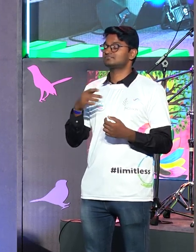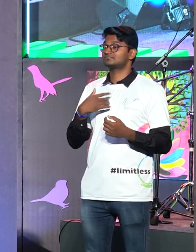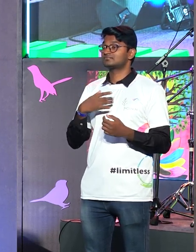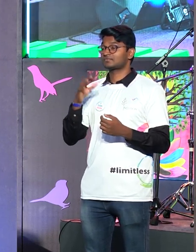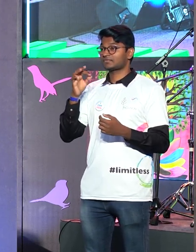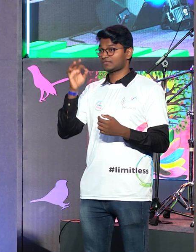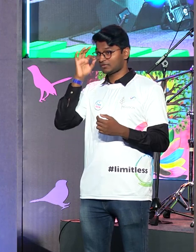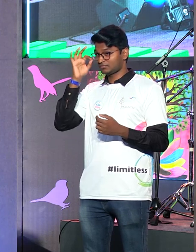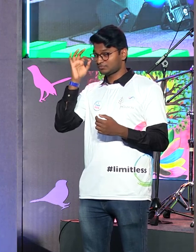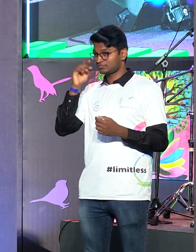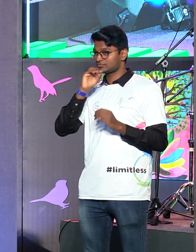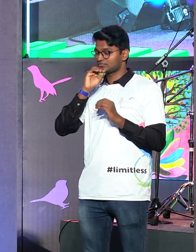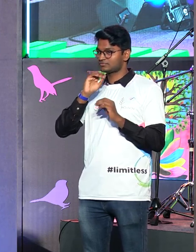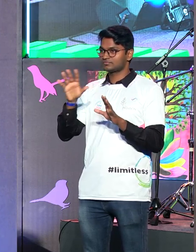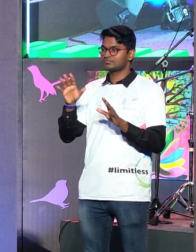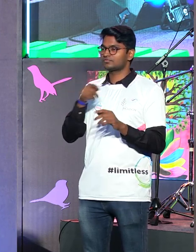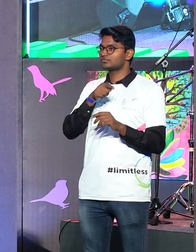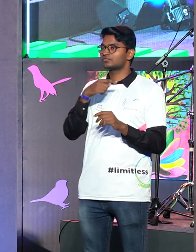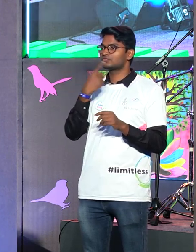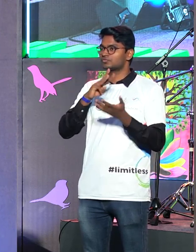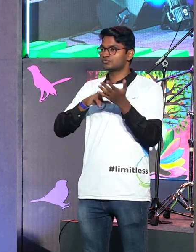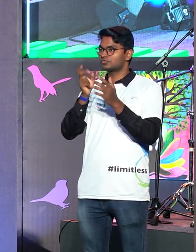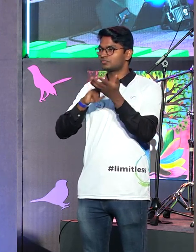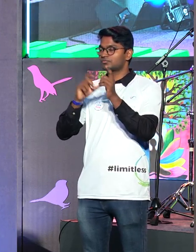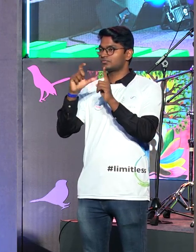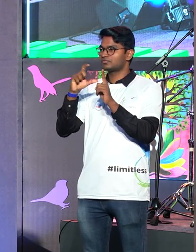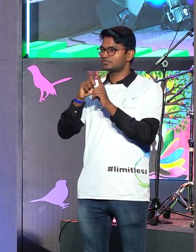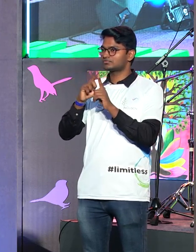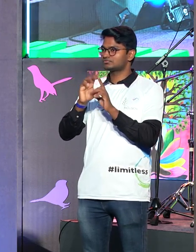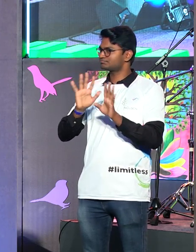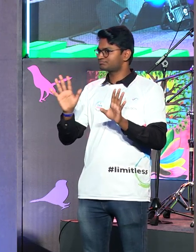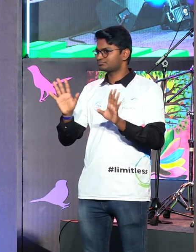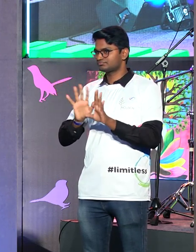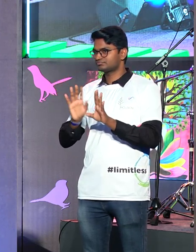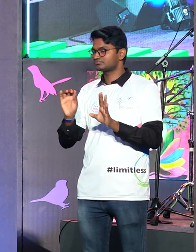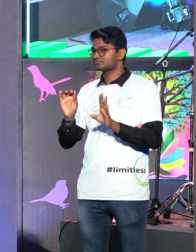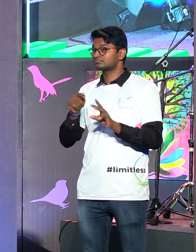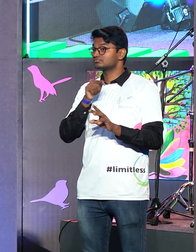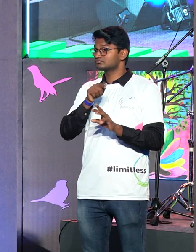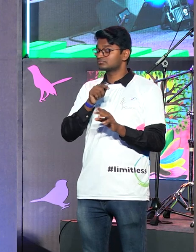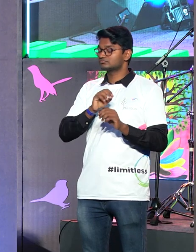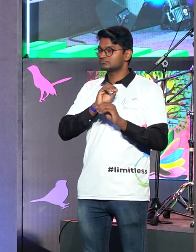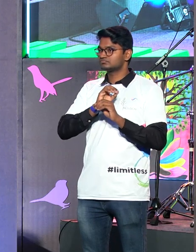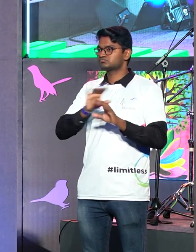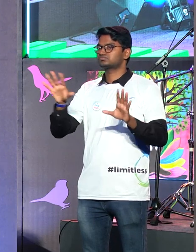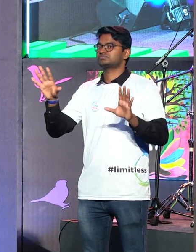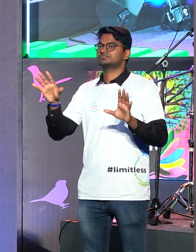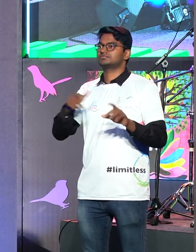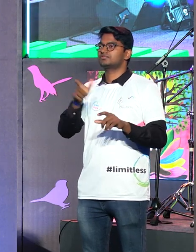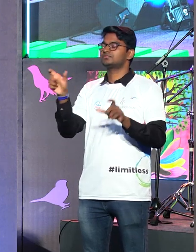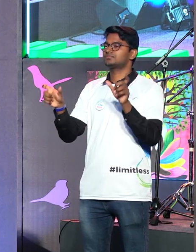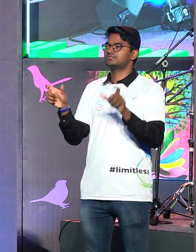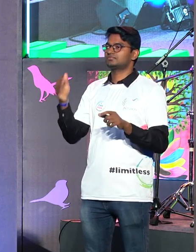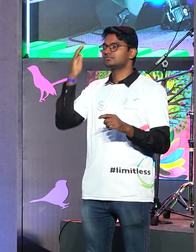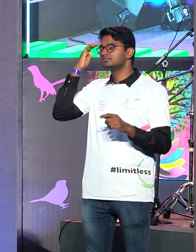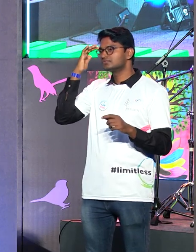more awareness about who Manto was, but to spread Manto Yat. And when I say Manto Yat, it means that will to